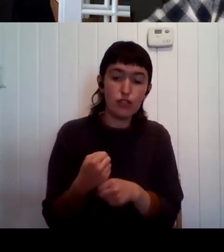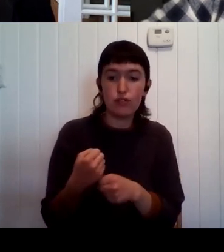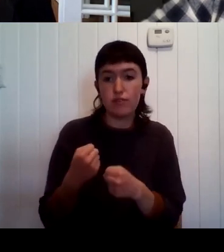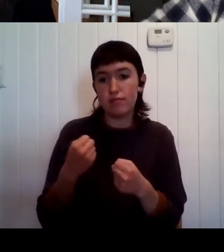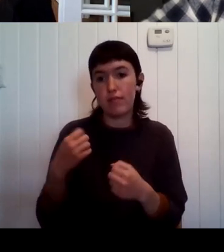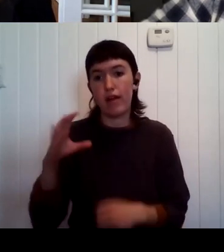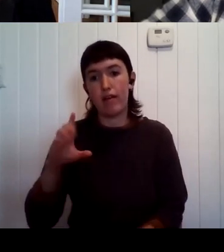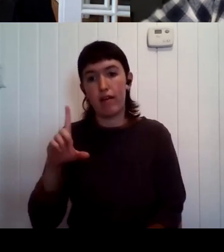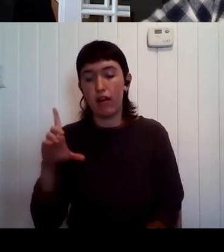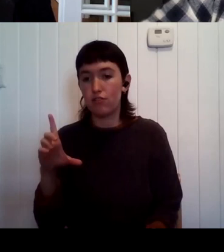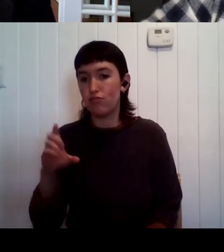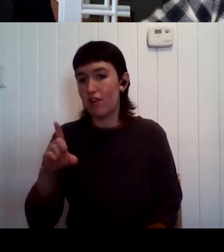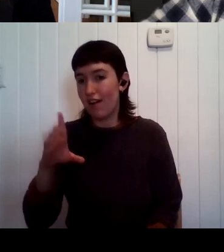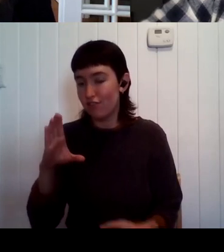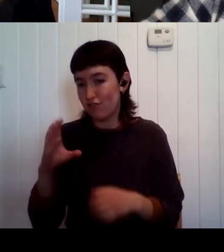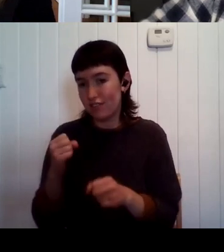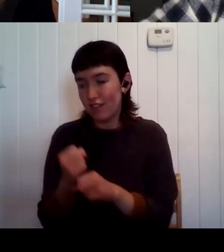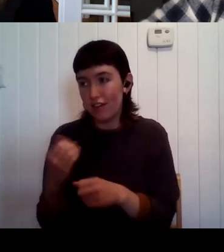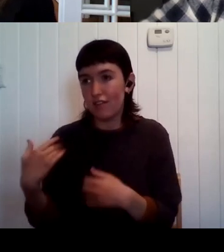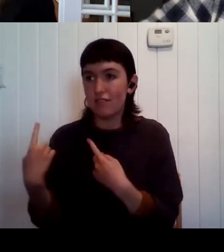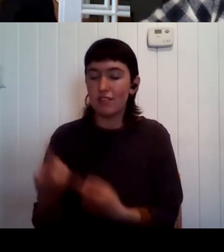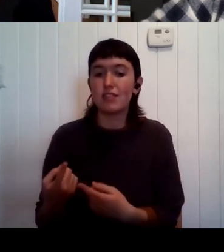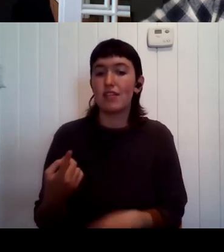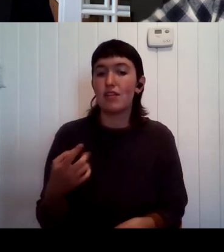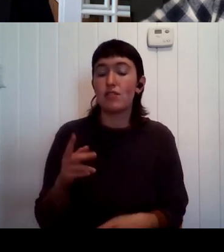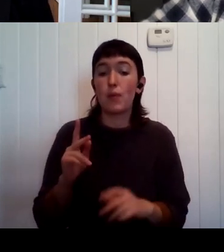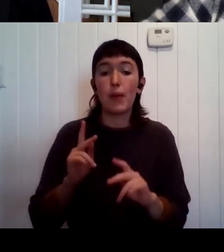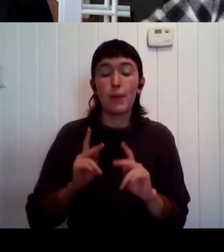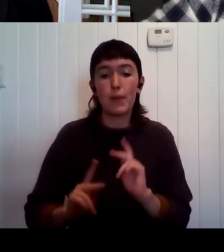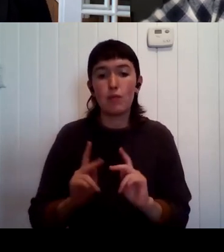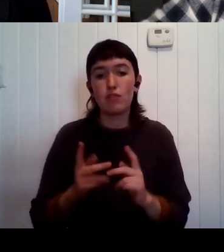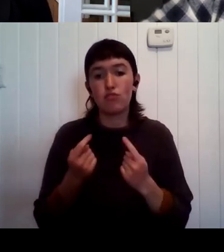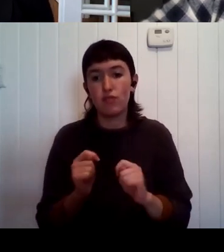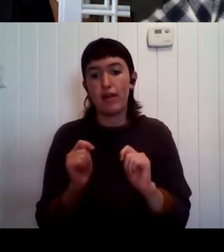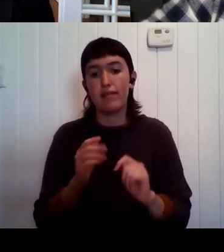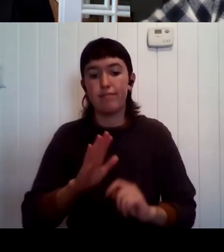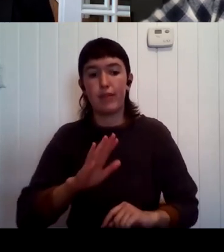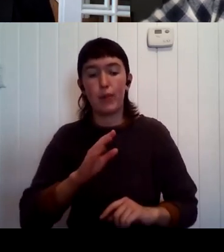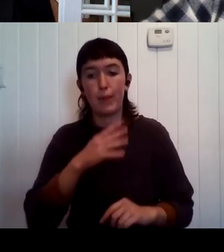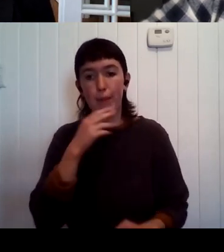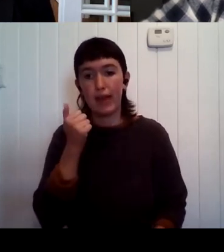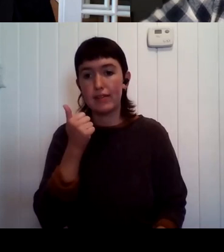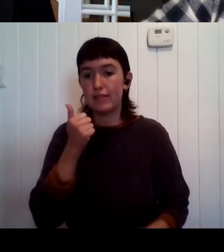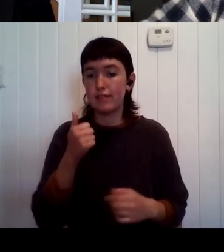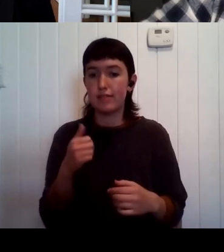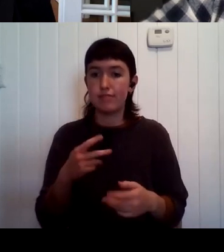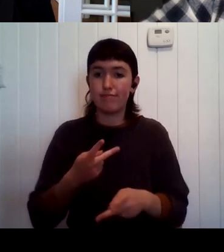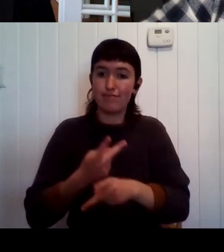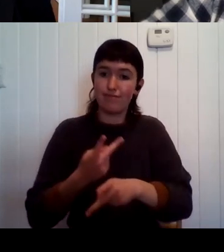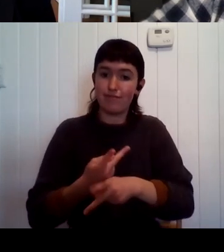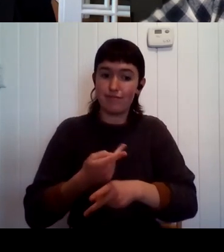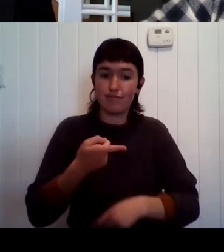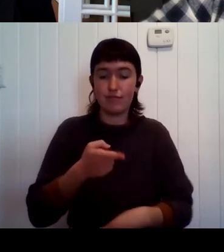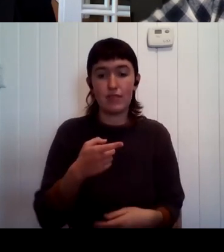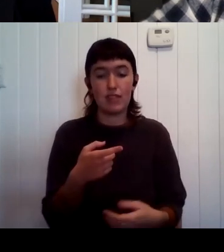There are people who are trying their best to conserve these animals, but there are websites